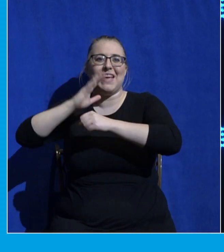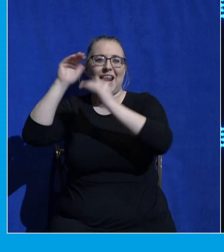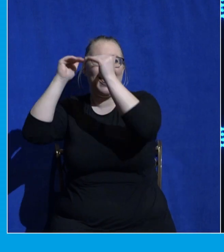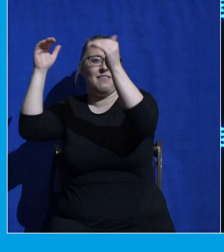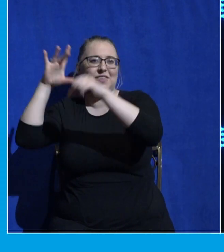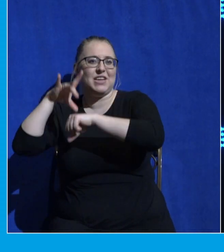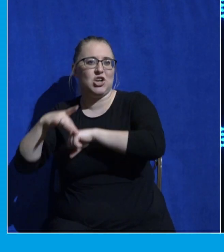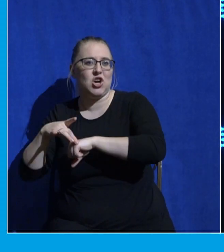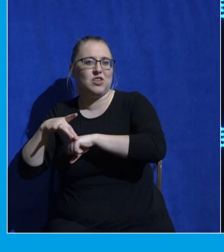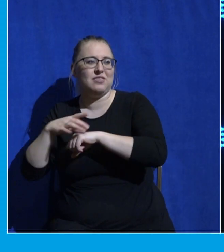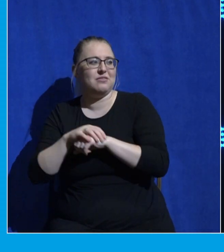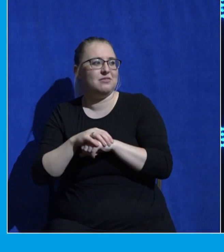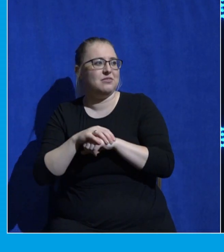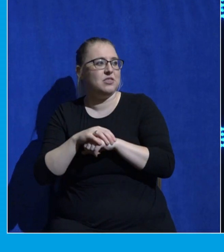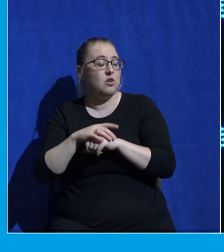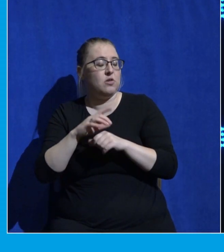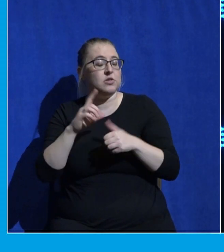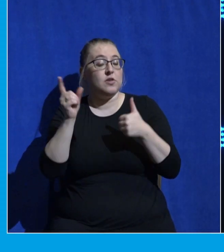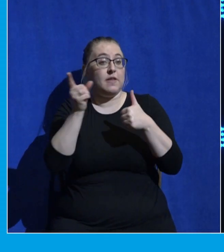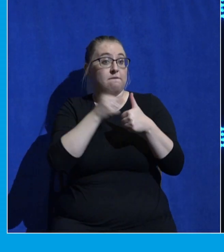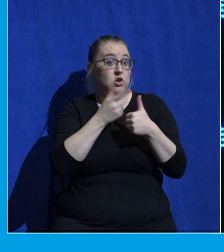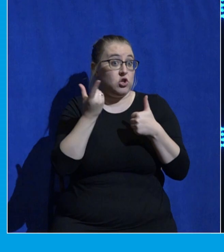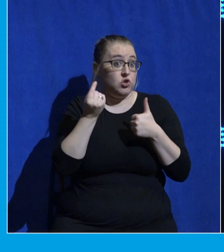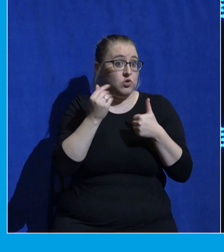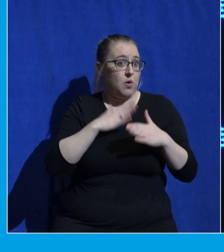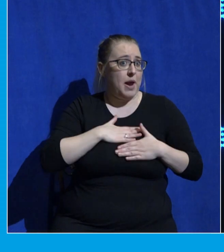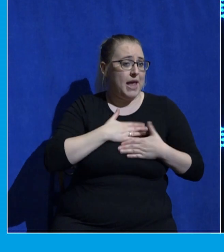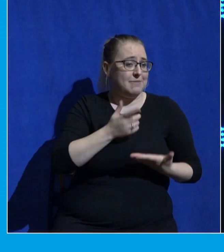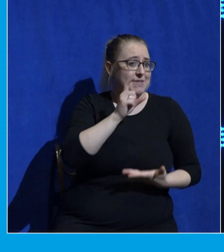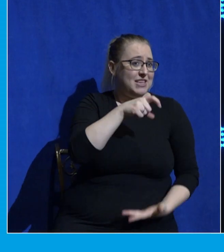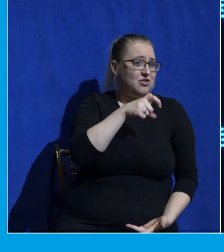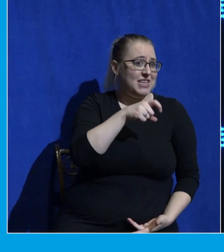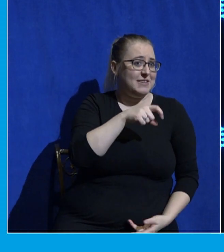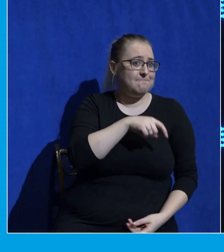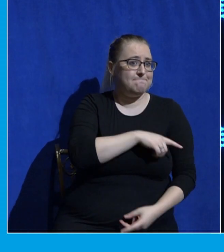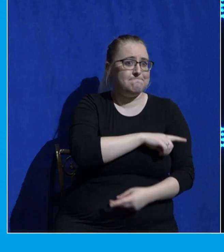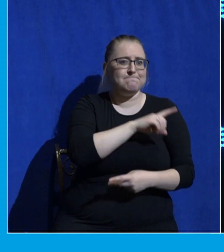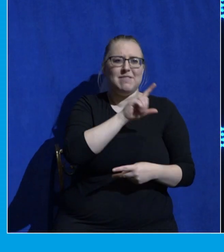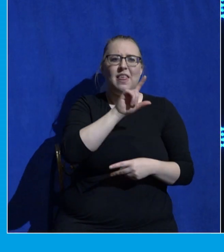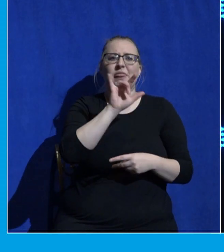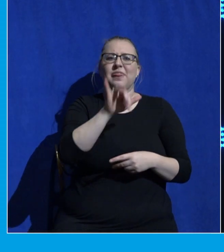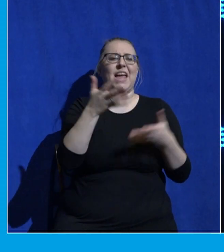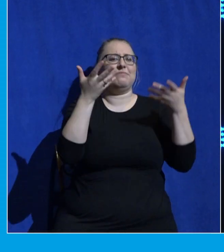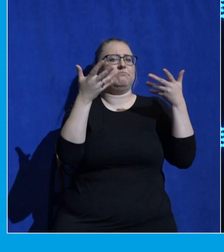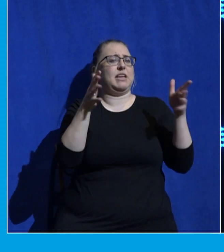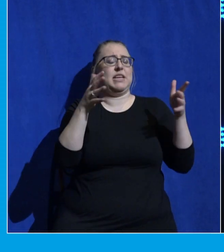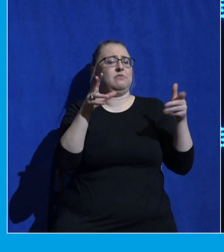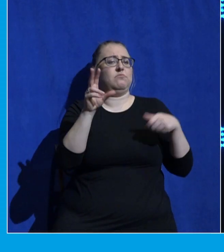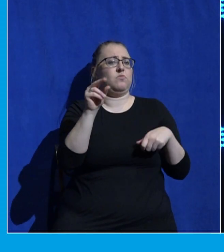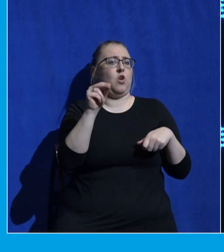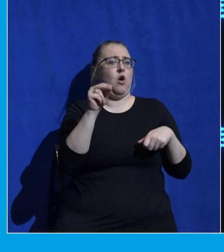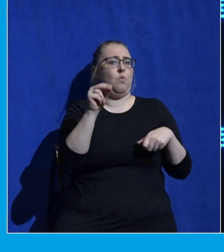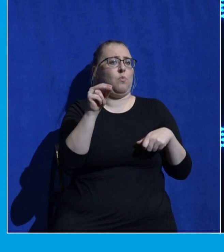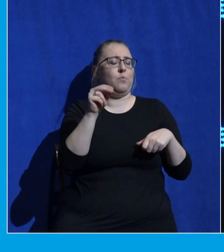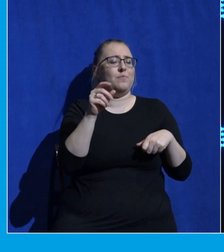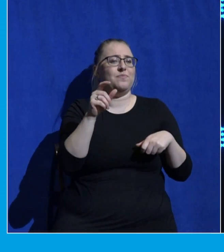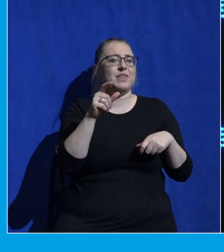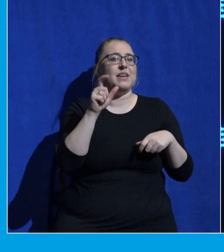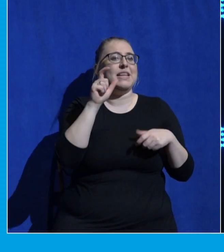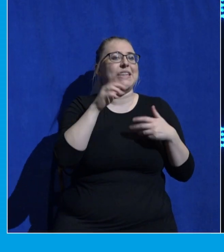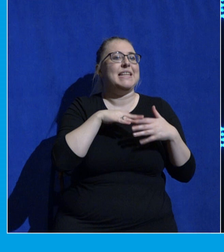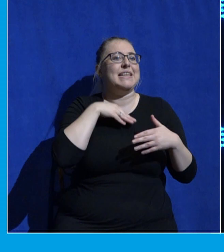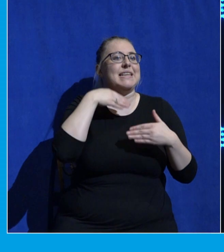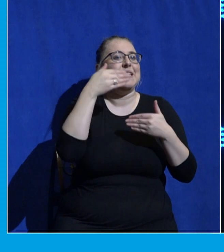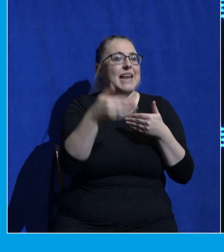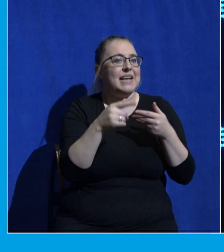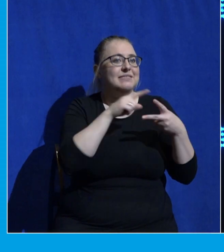Admitting your need is only the first step. Help does not come by simply admitting your need. Help comes by directing your attention to